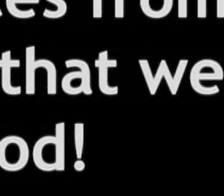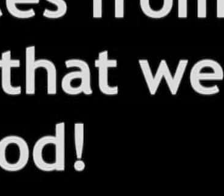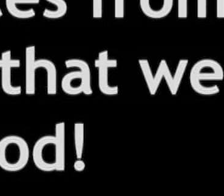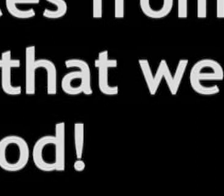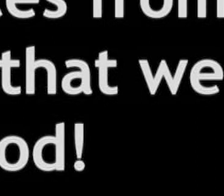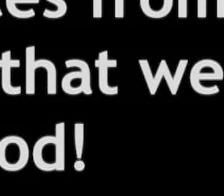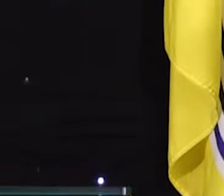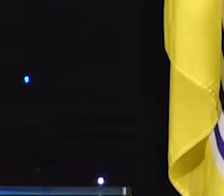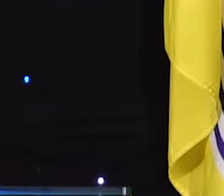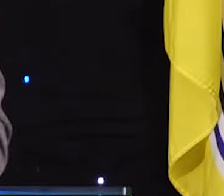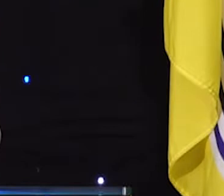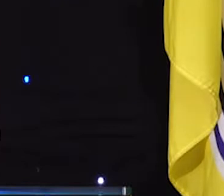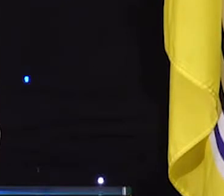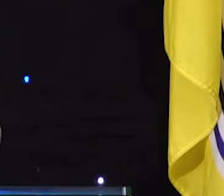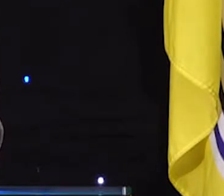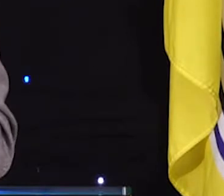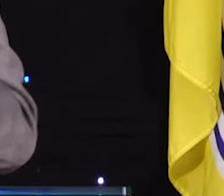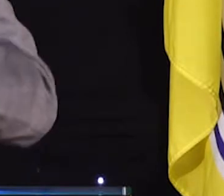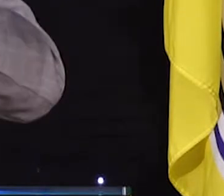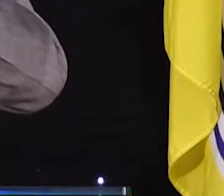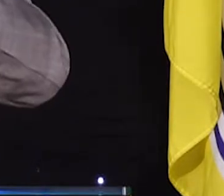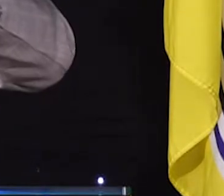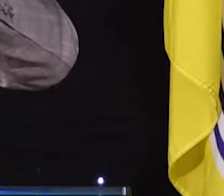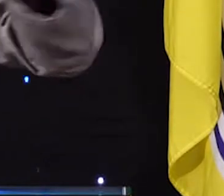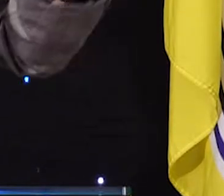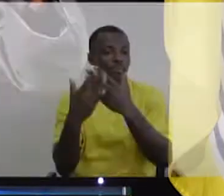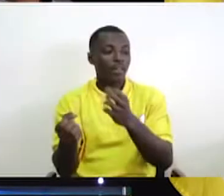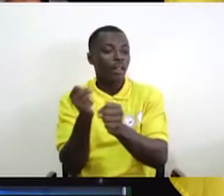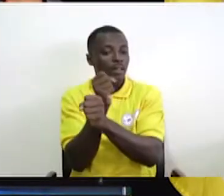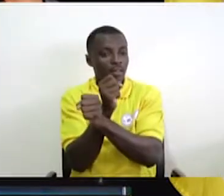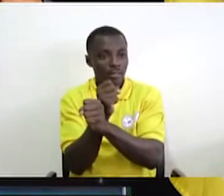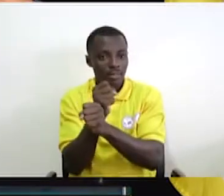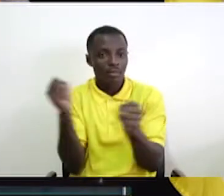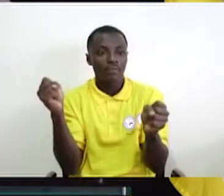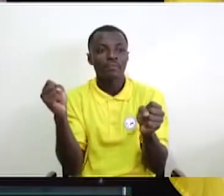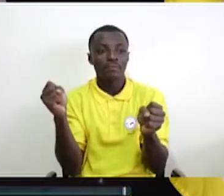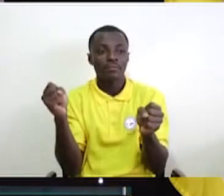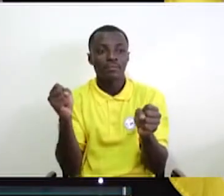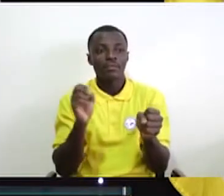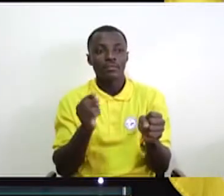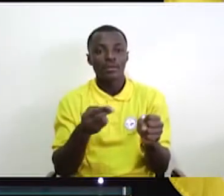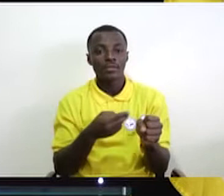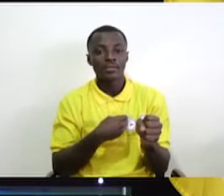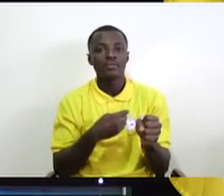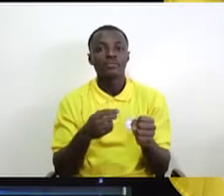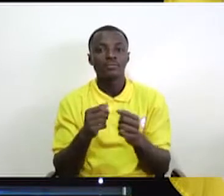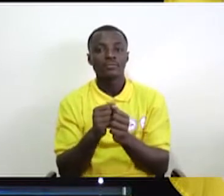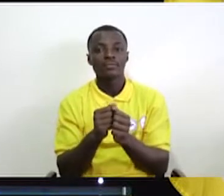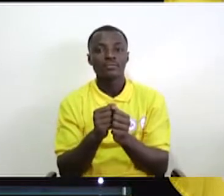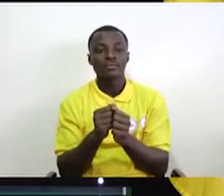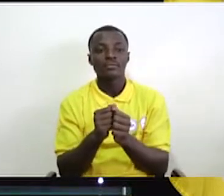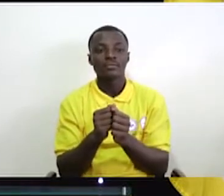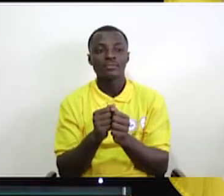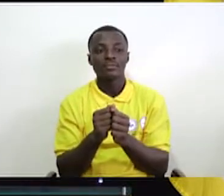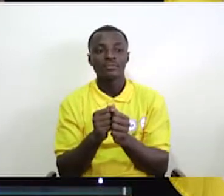His blood was going to redeem them so that they can break free from sin, and then now they can serve the living